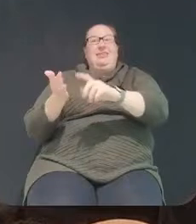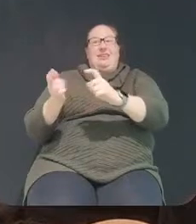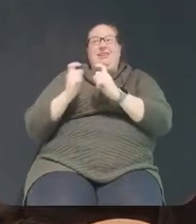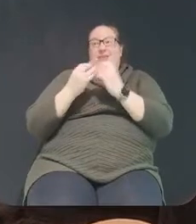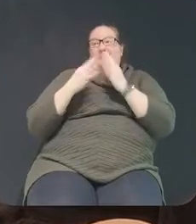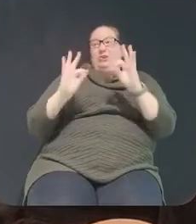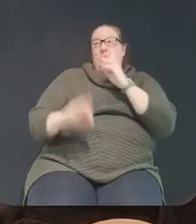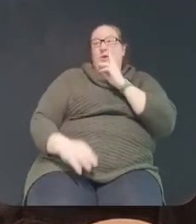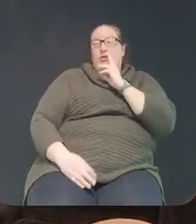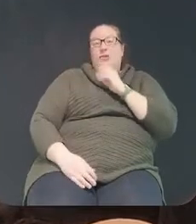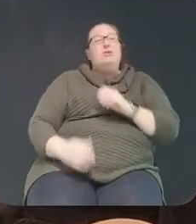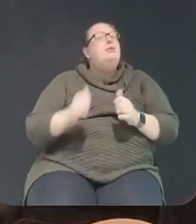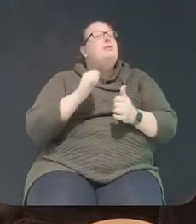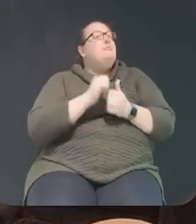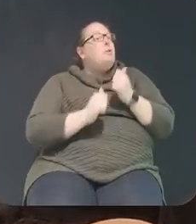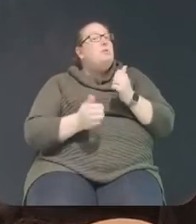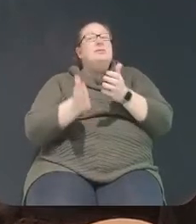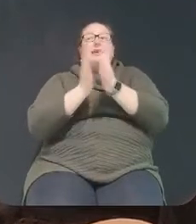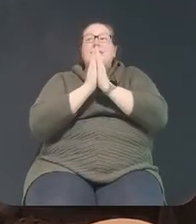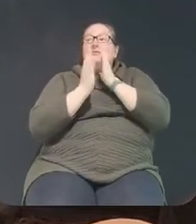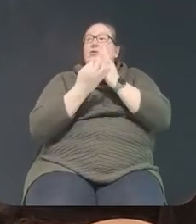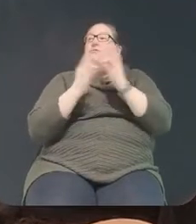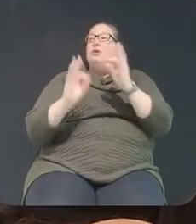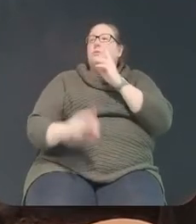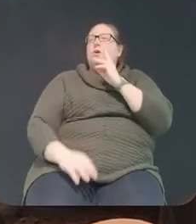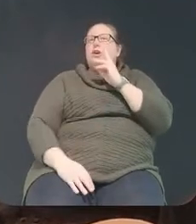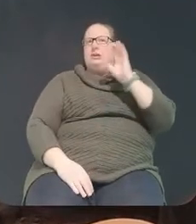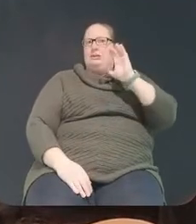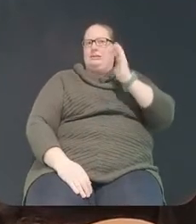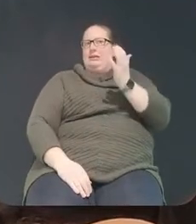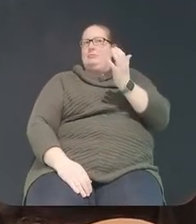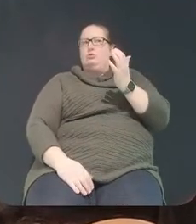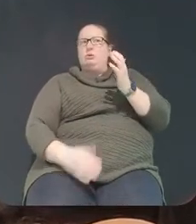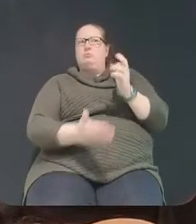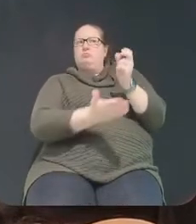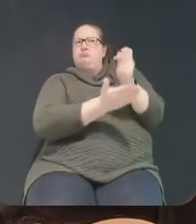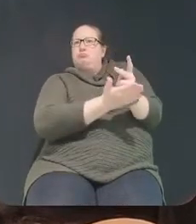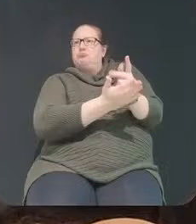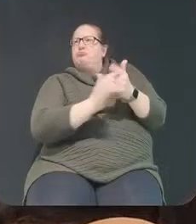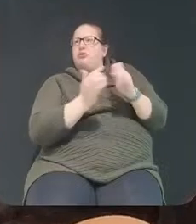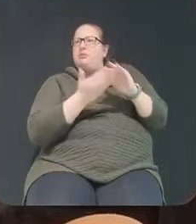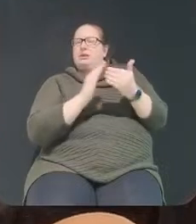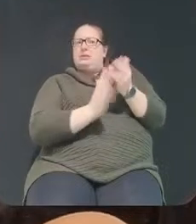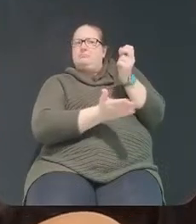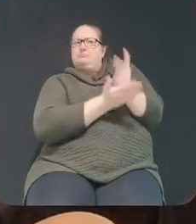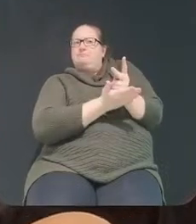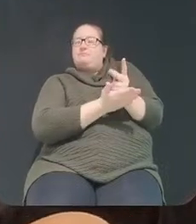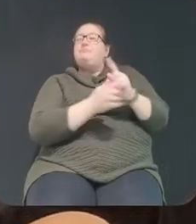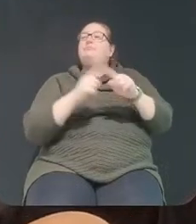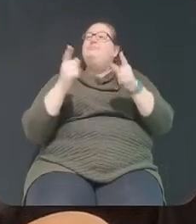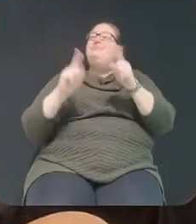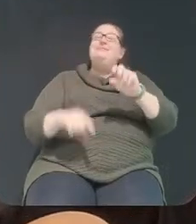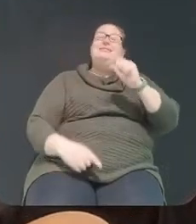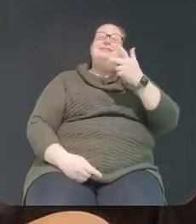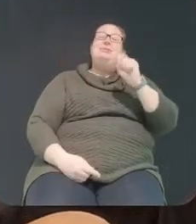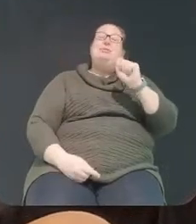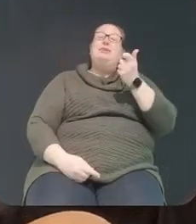asking for free water, like this one, appear to have been granted by the city. However, in September